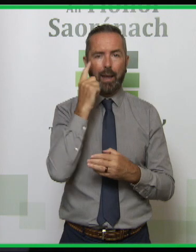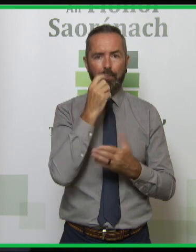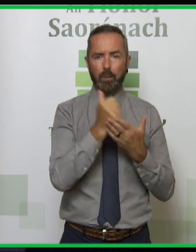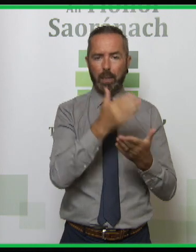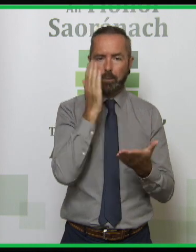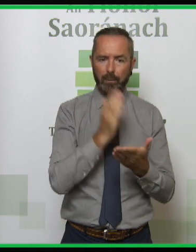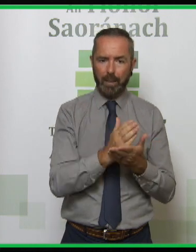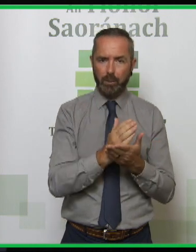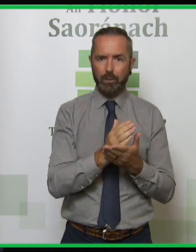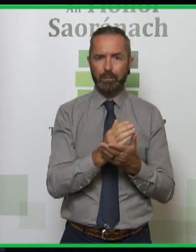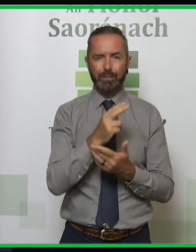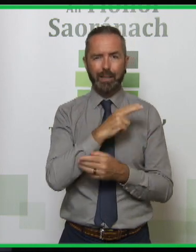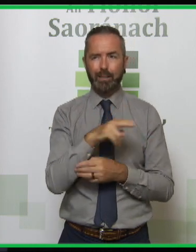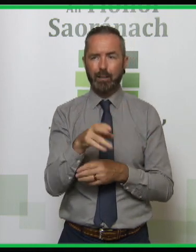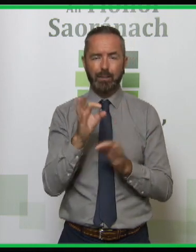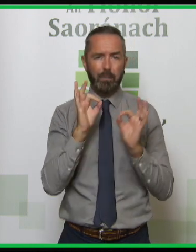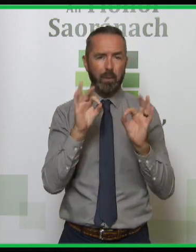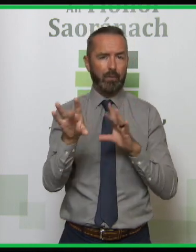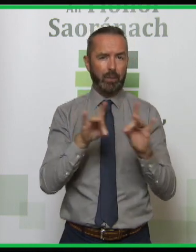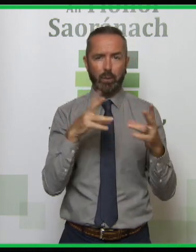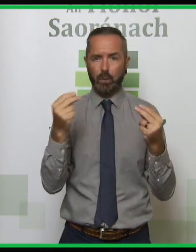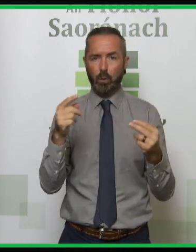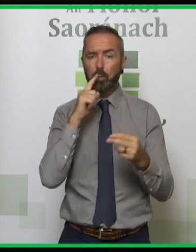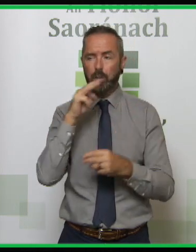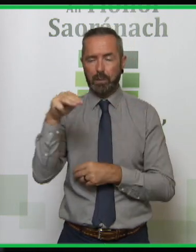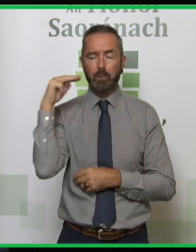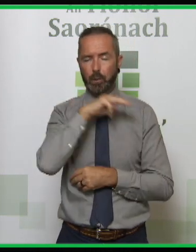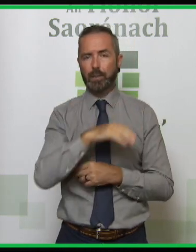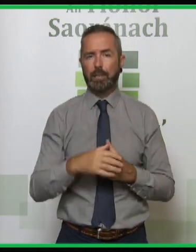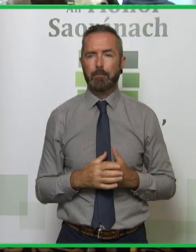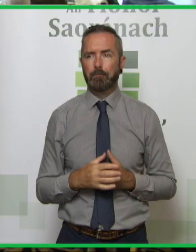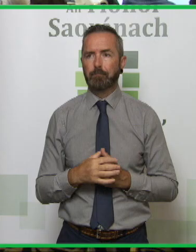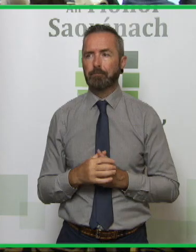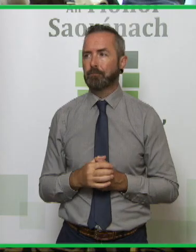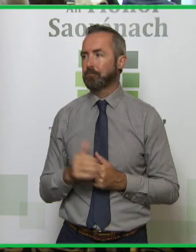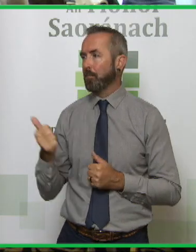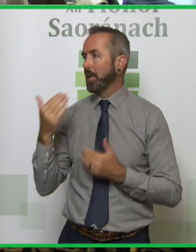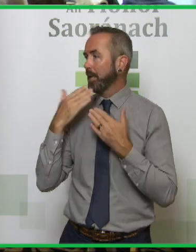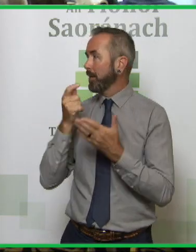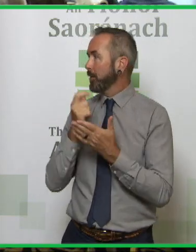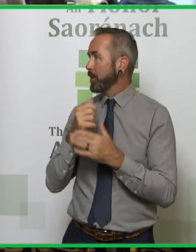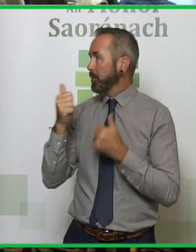of drug policy. It's not an ideological choice, it's crucial. So look, thank you very much for your time, and thank you.